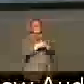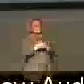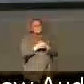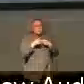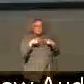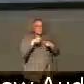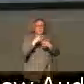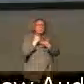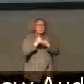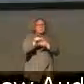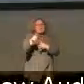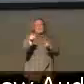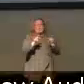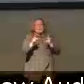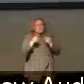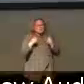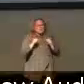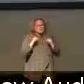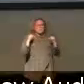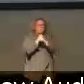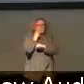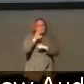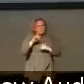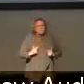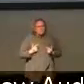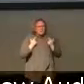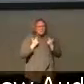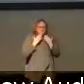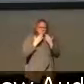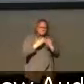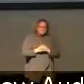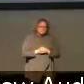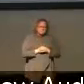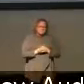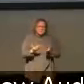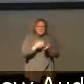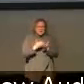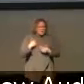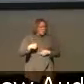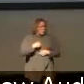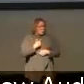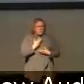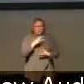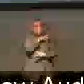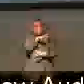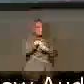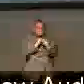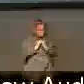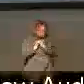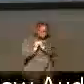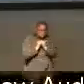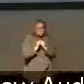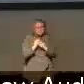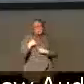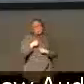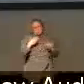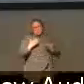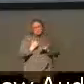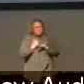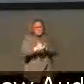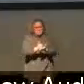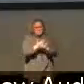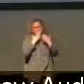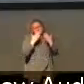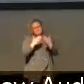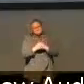others try to fight for their lives. Again, we are all in this together, and we're here to help. Thanks.